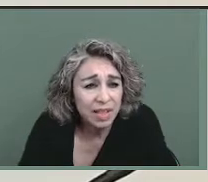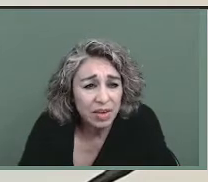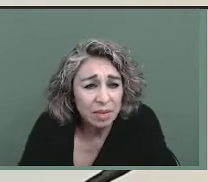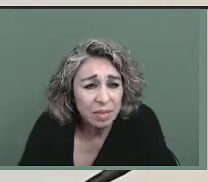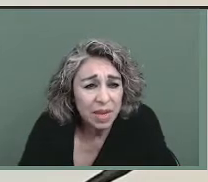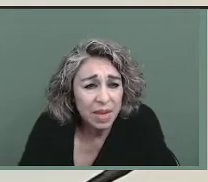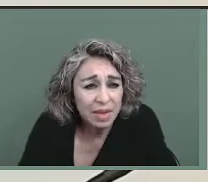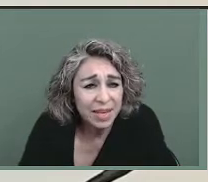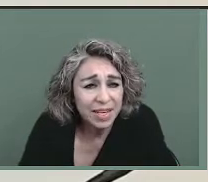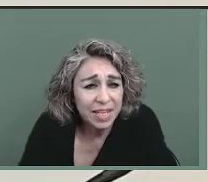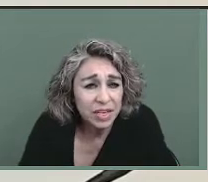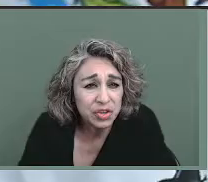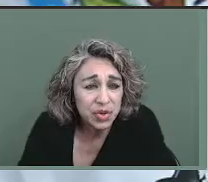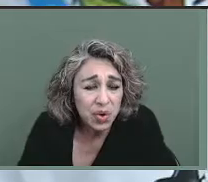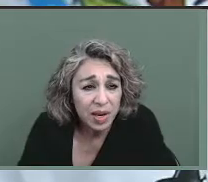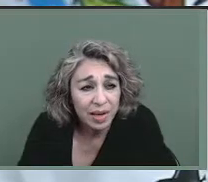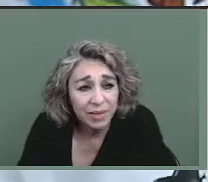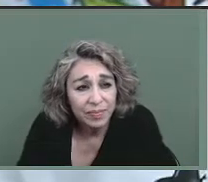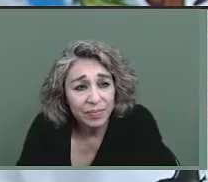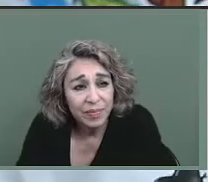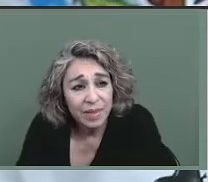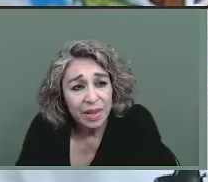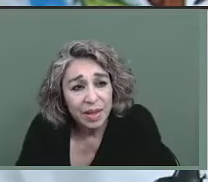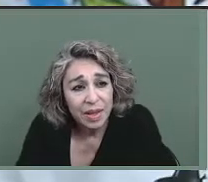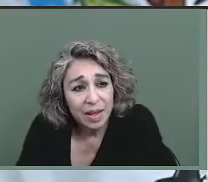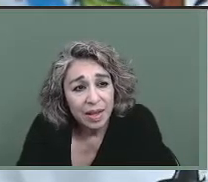that there can be, that destroy.